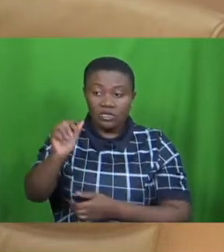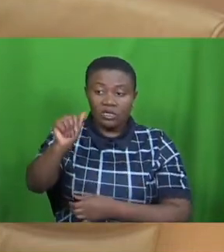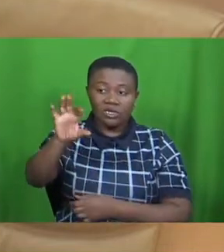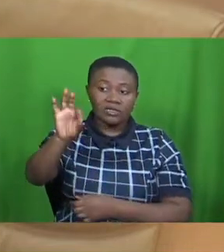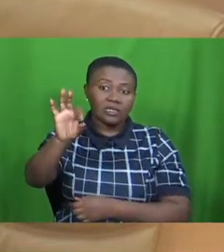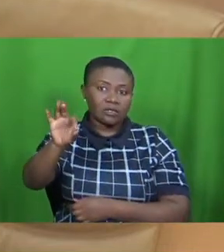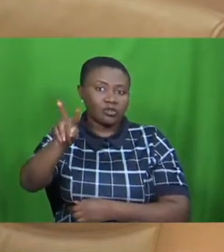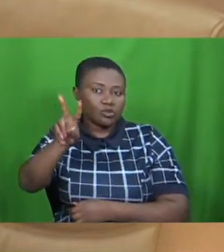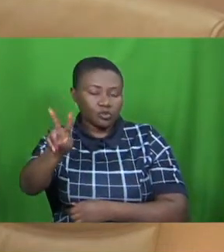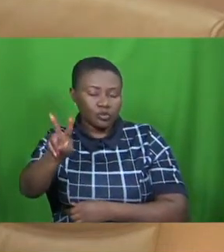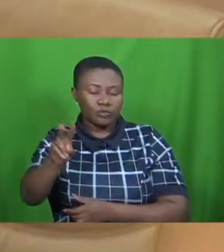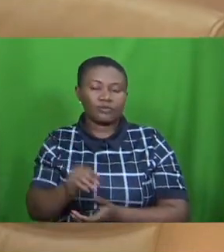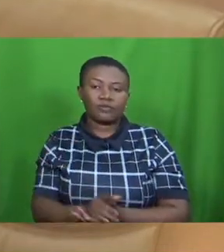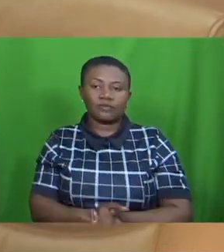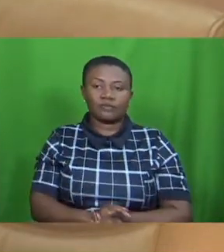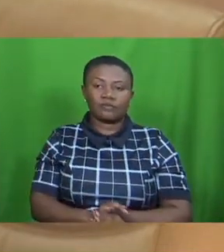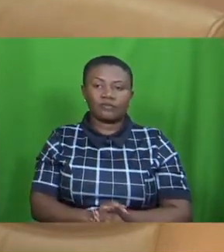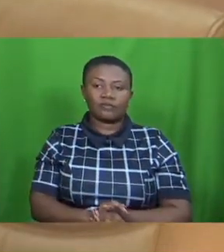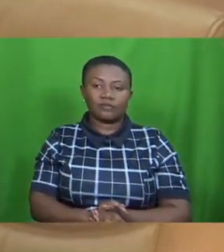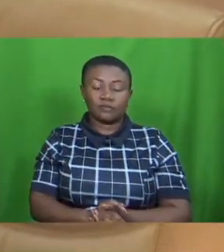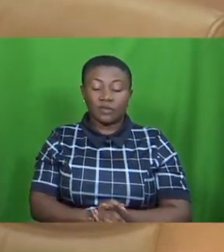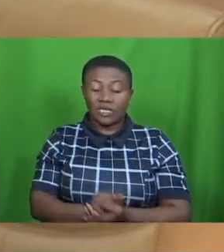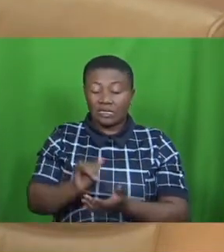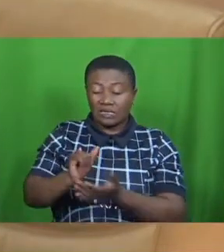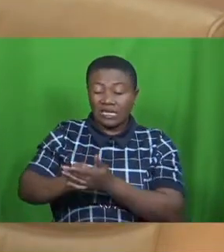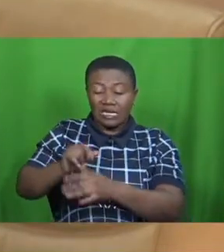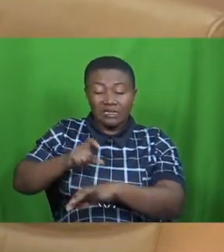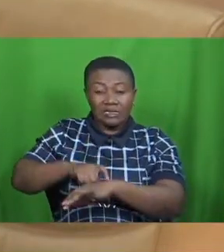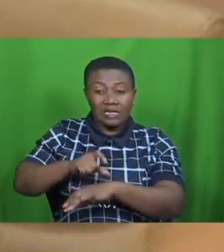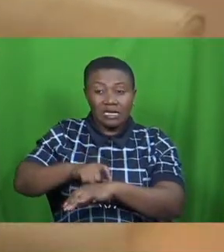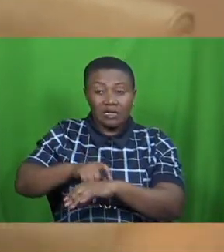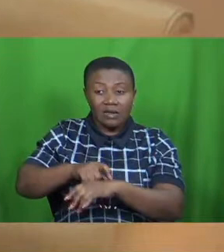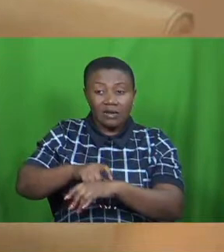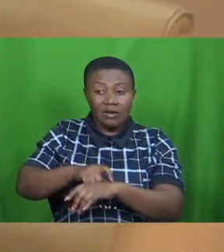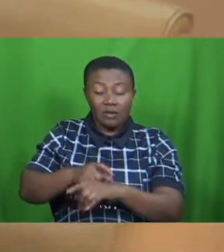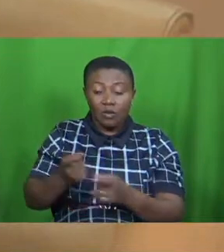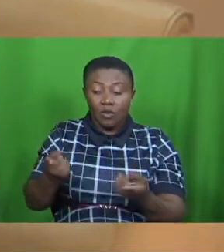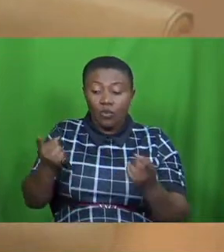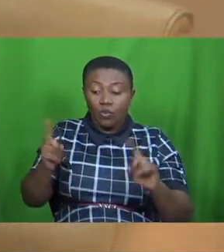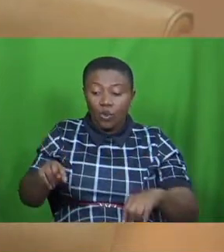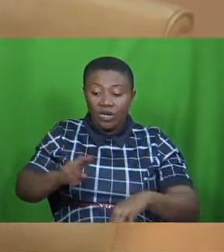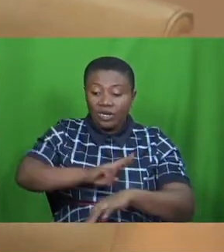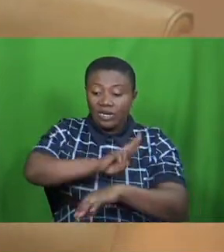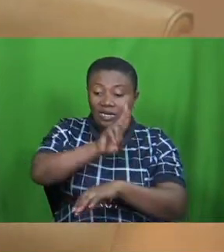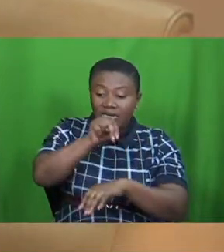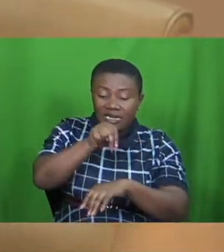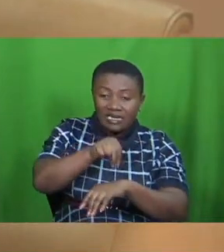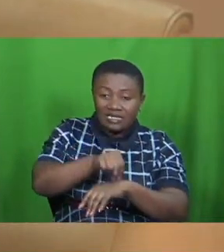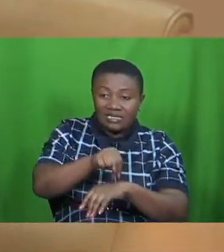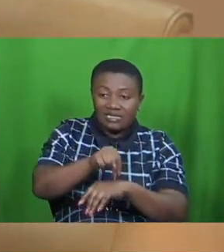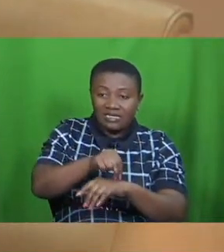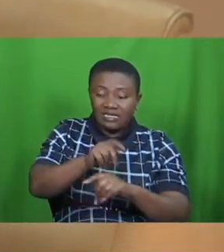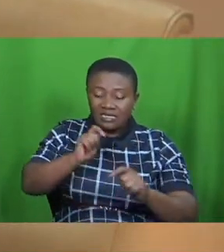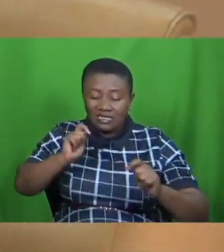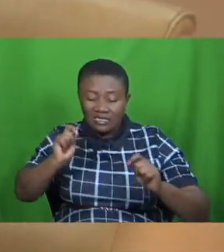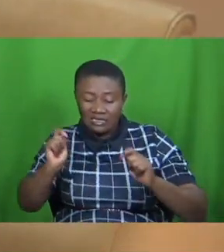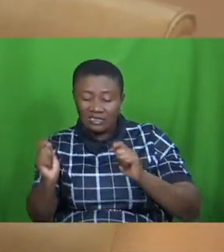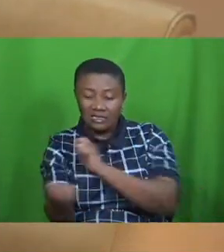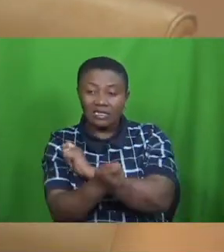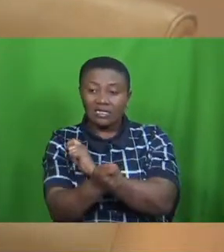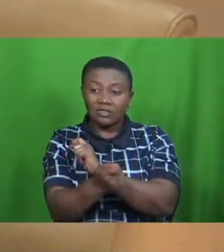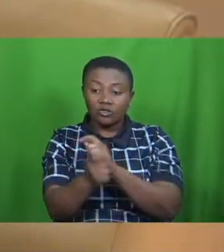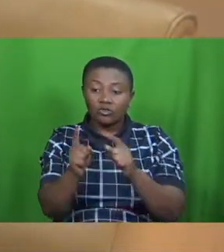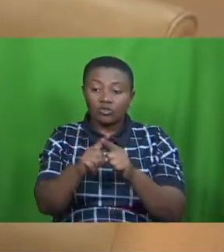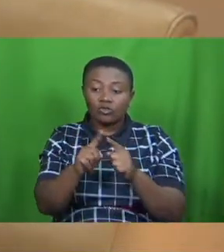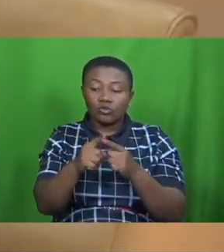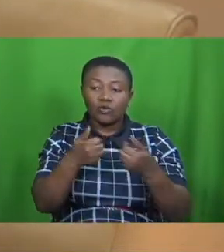1992, a period when the nation had transitioned to multi-party